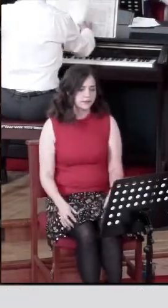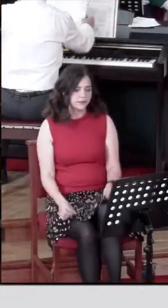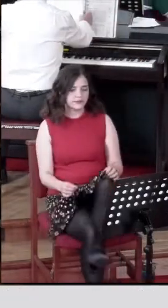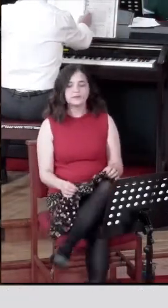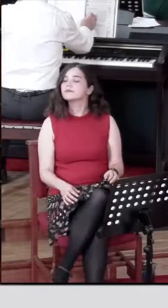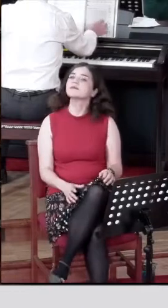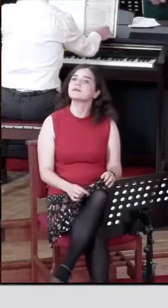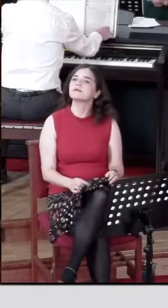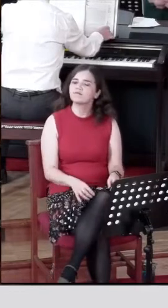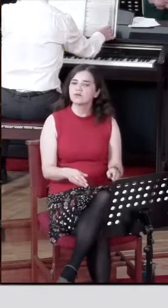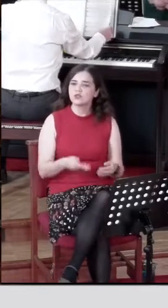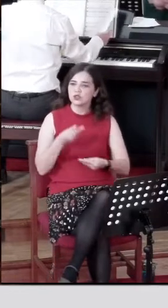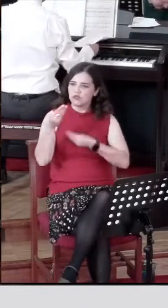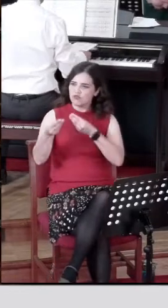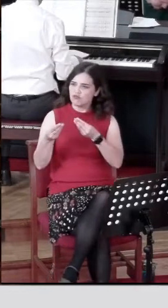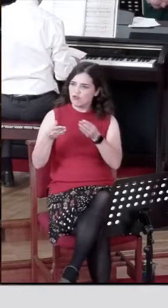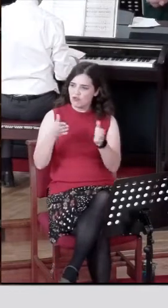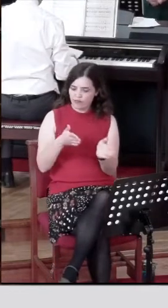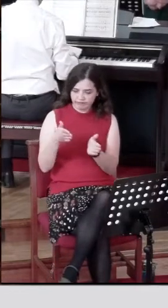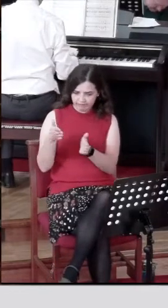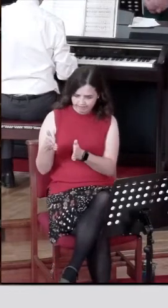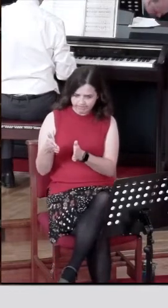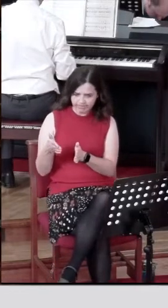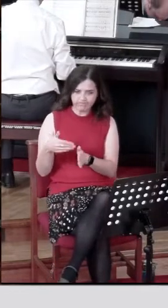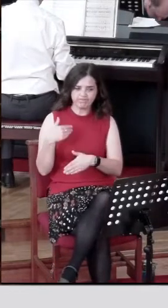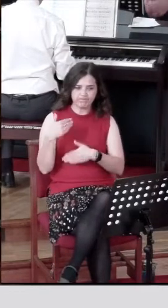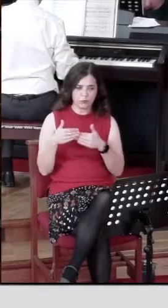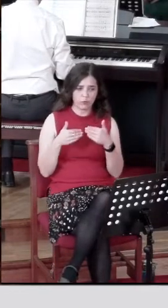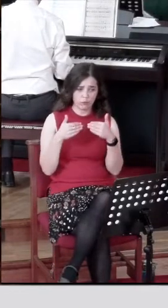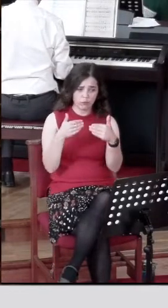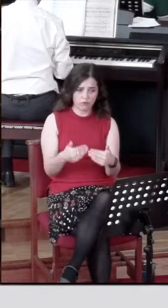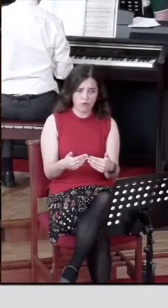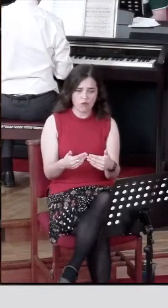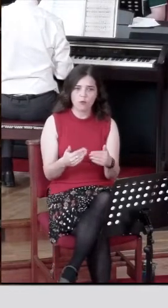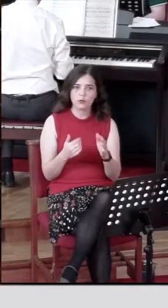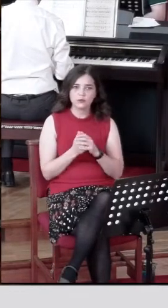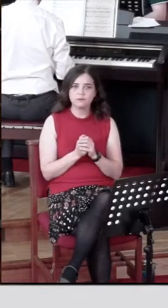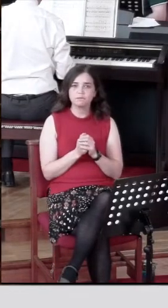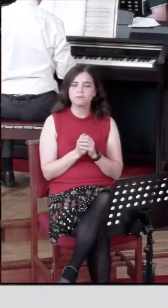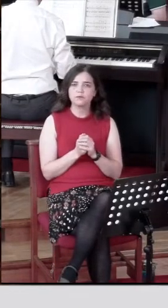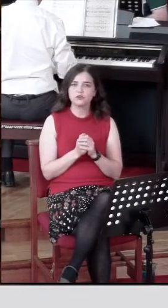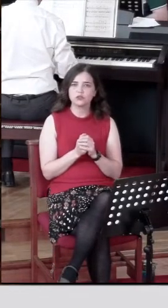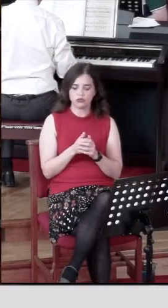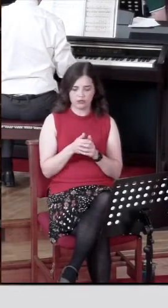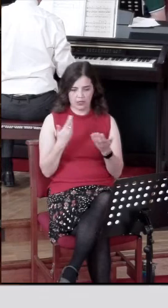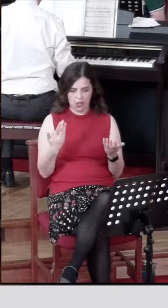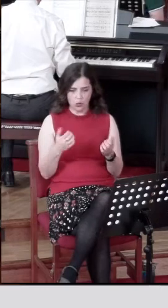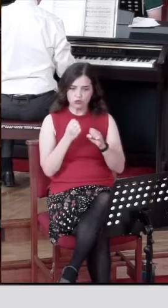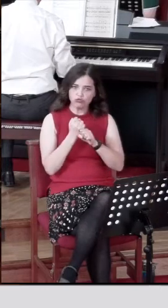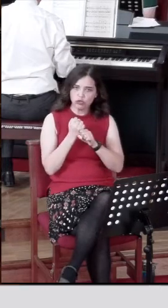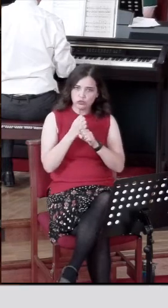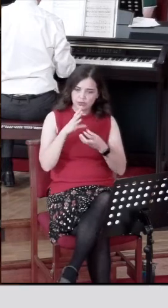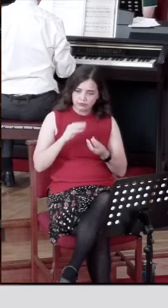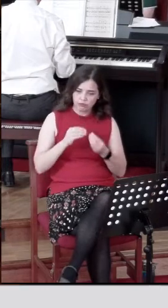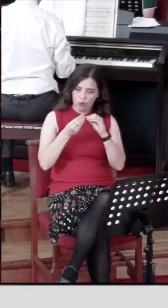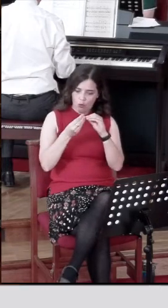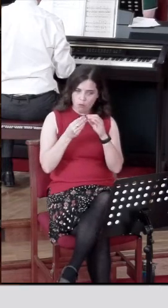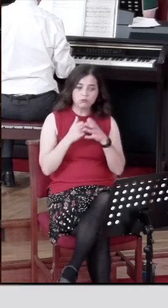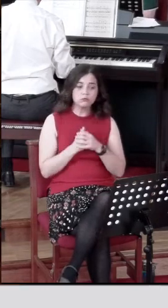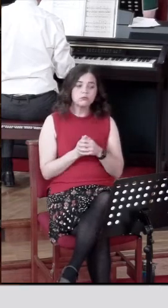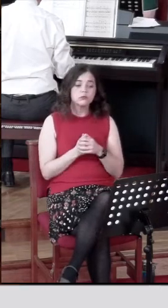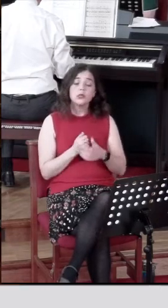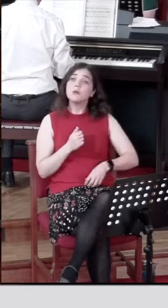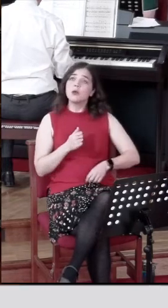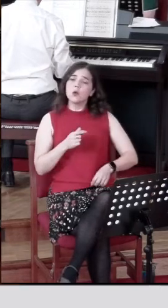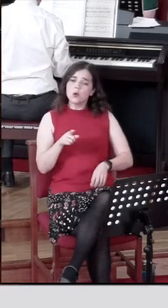And so the story moves on, and Christ ascended, and we move forward. The early church is being formed, the apostles,